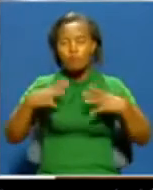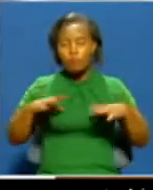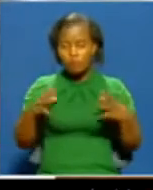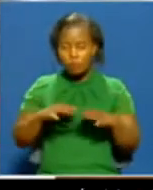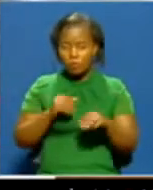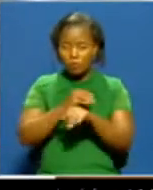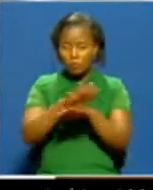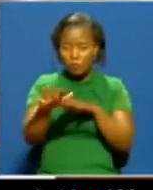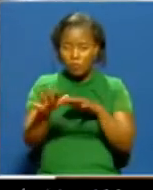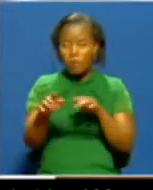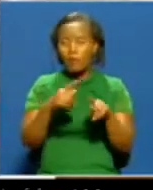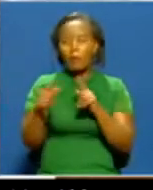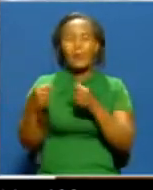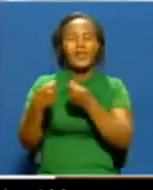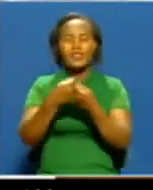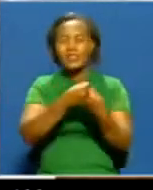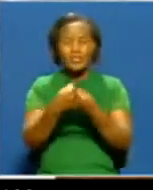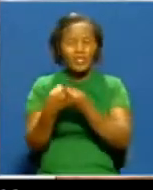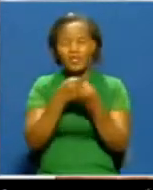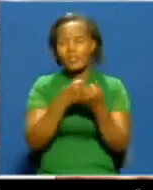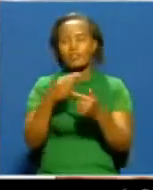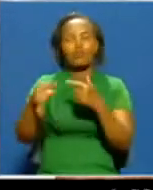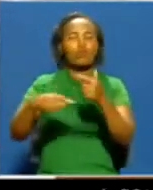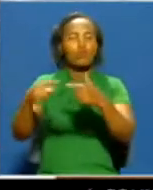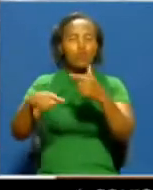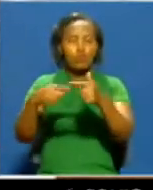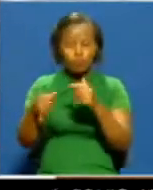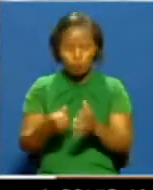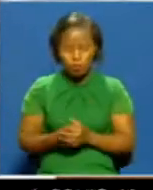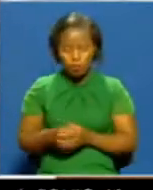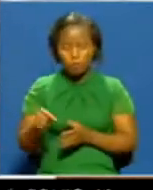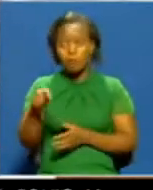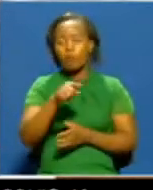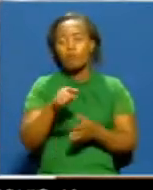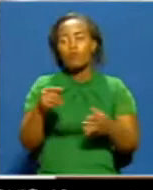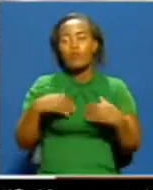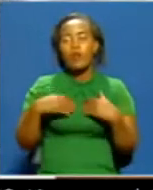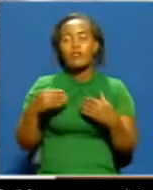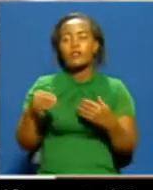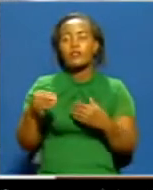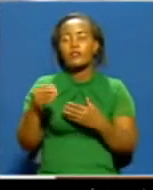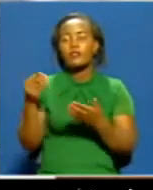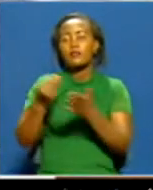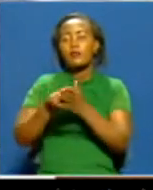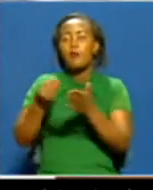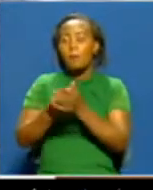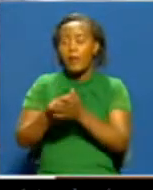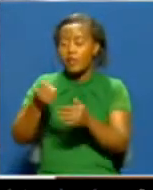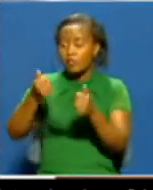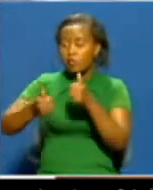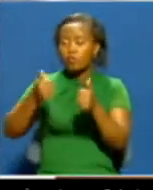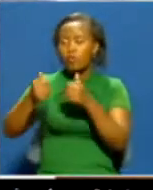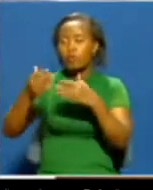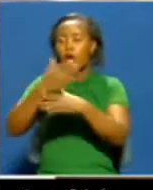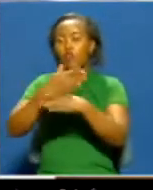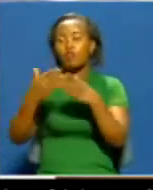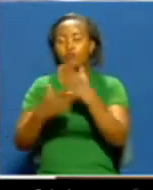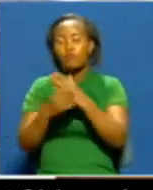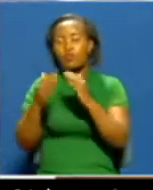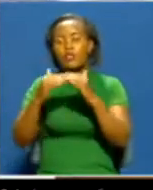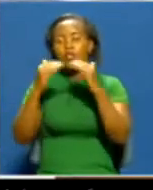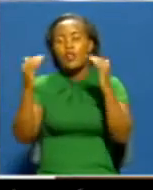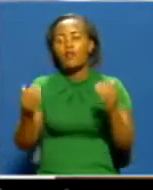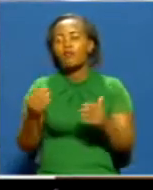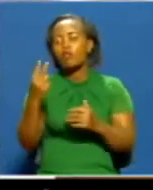challenges, because what happened is that we also took money that we were going to put in a level 2, level 3 hospitals at